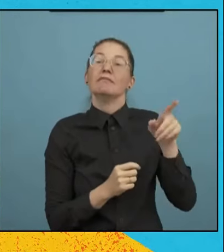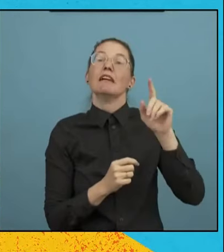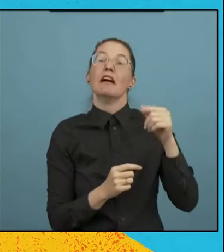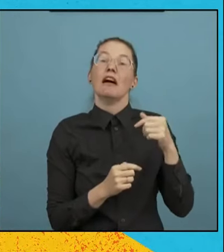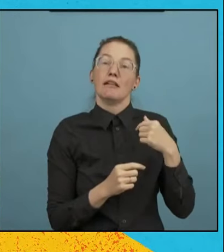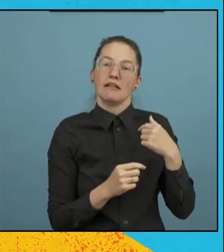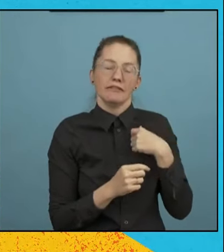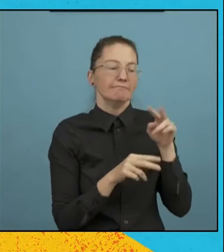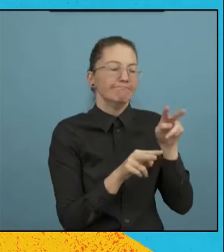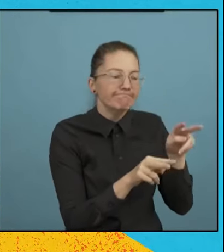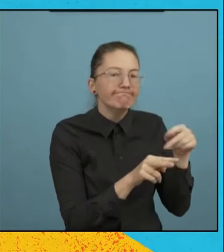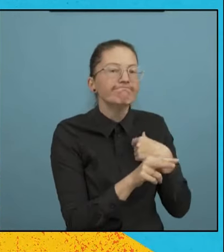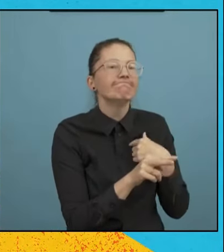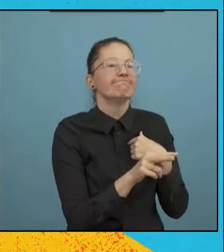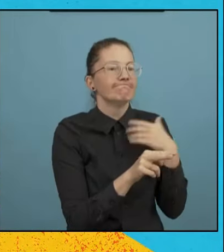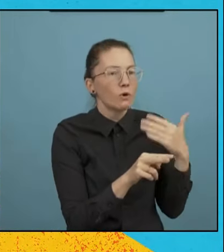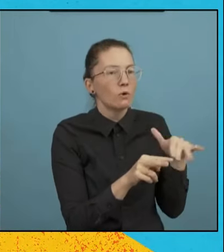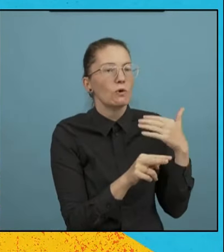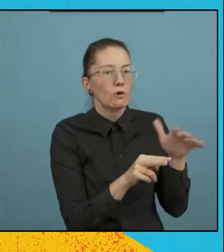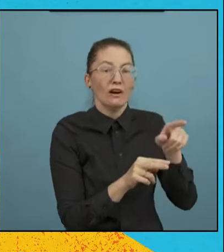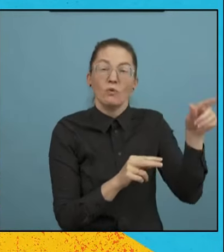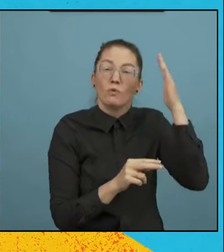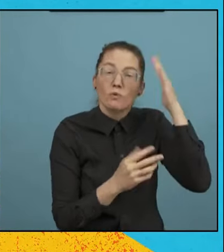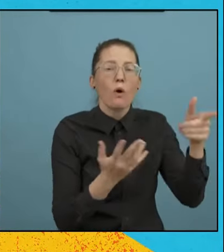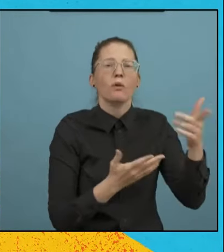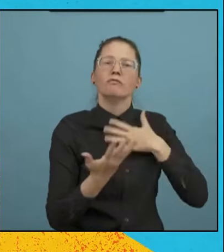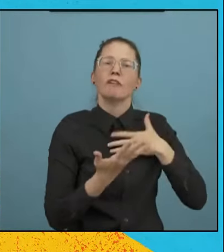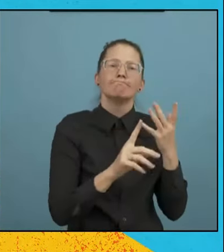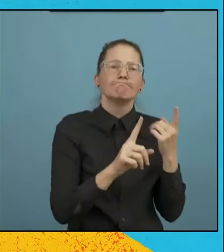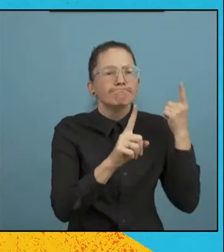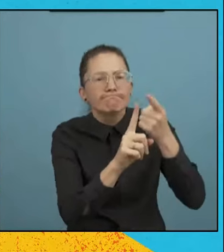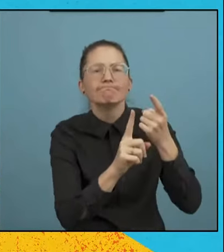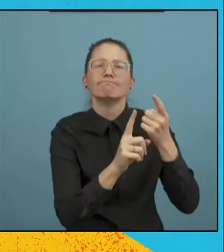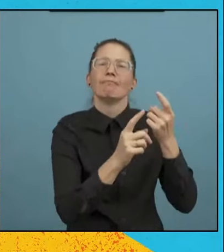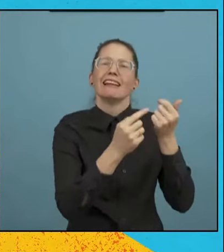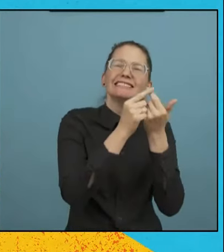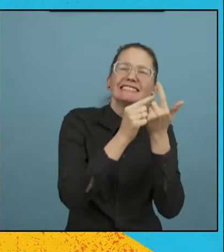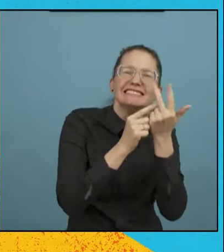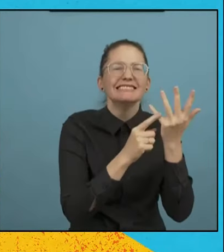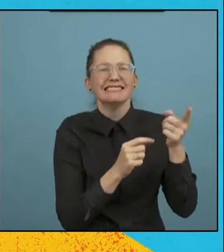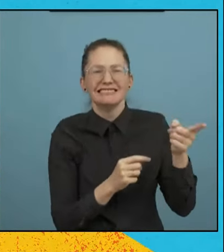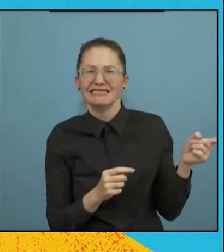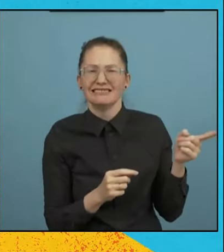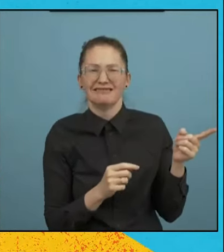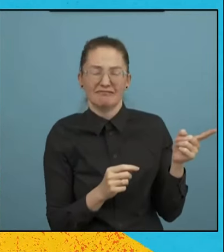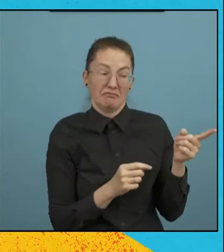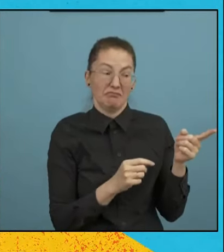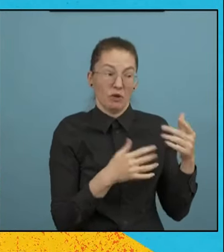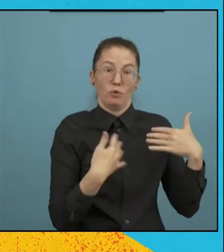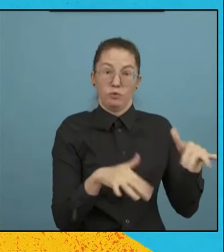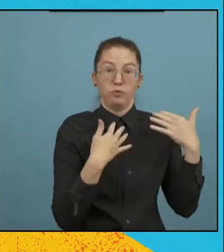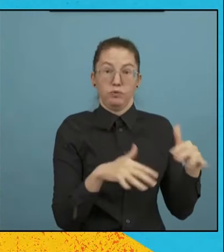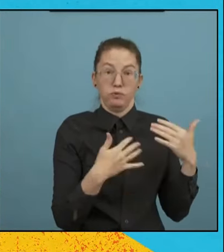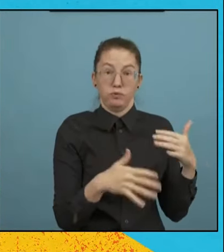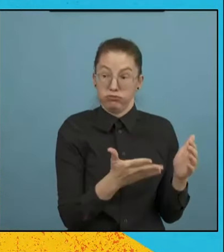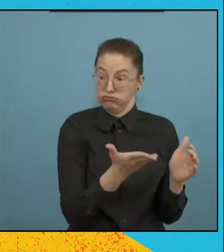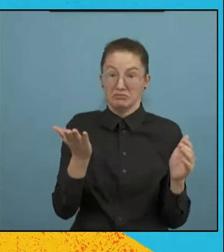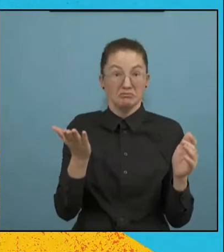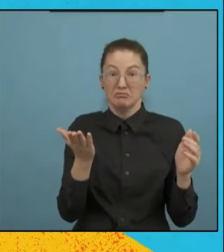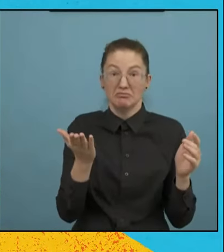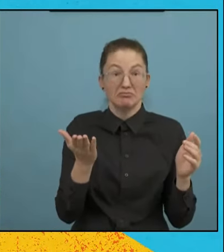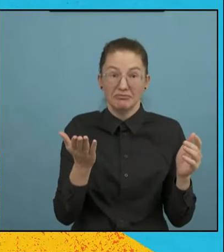united for children and their future. It was a groundbreaking as it contributed to the global transformation in how children are